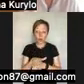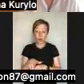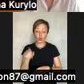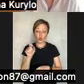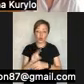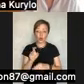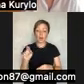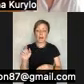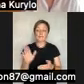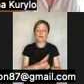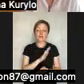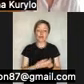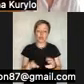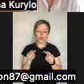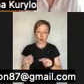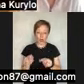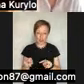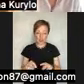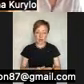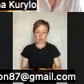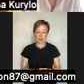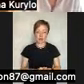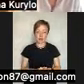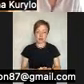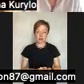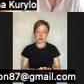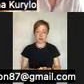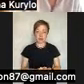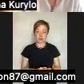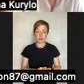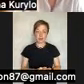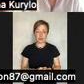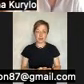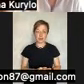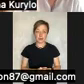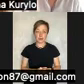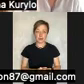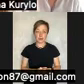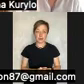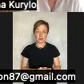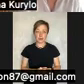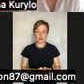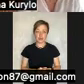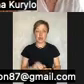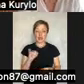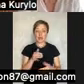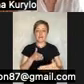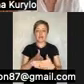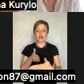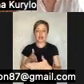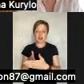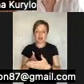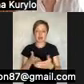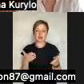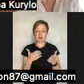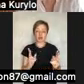to another and basically they are fulfilling the role of the free caregivers as